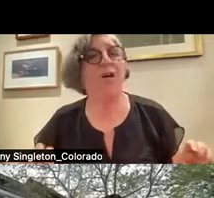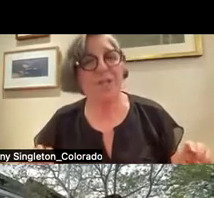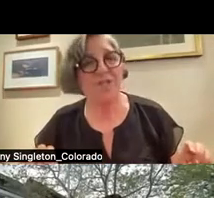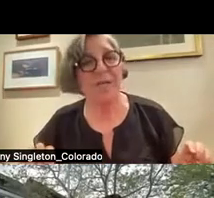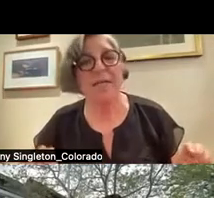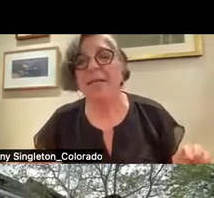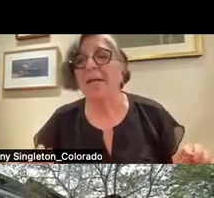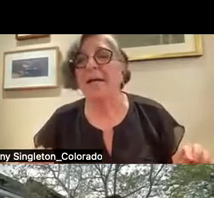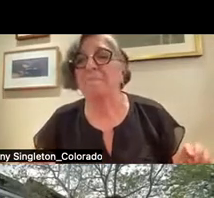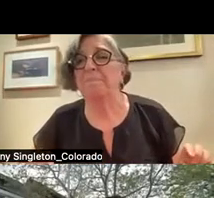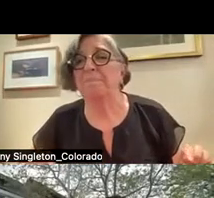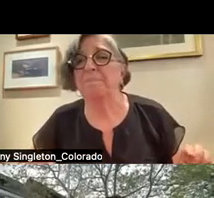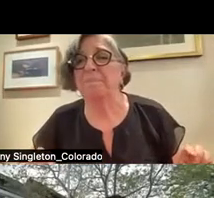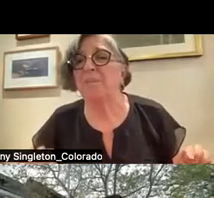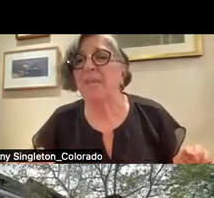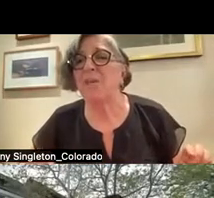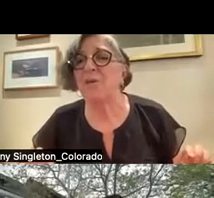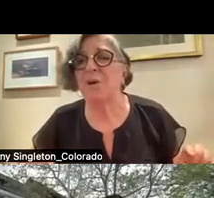term phonology.